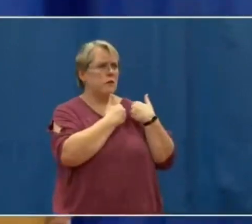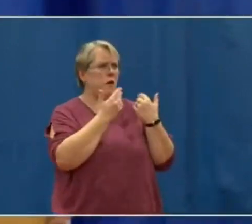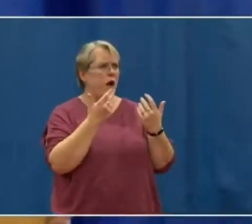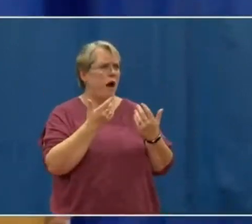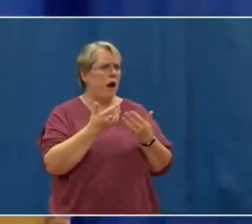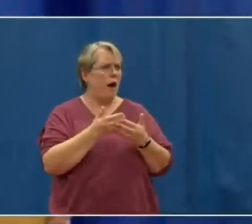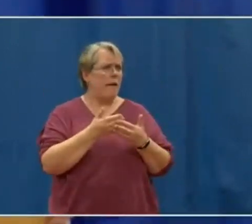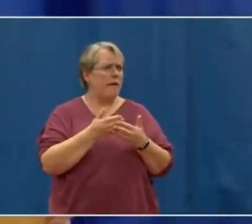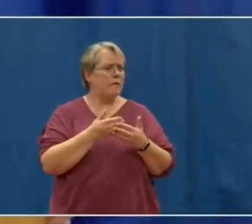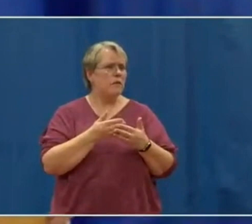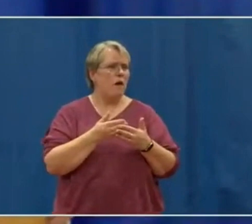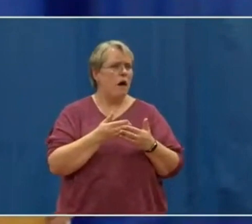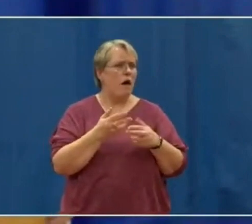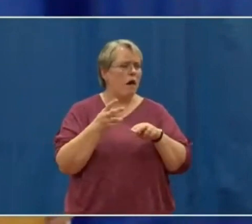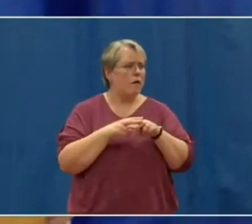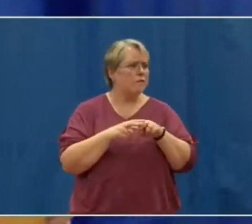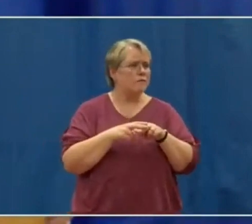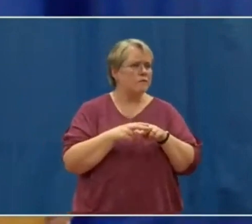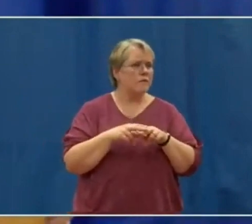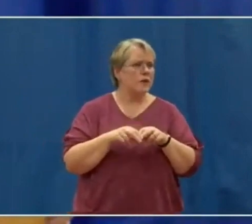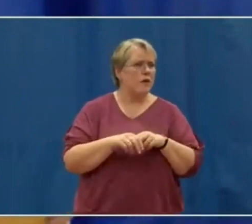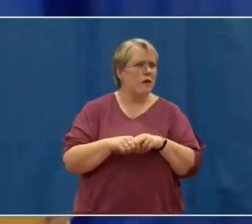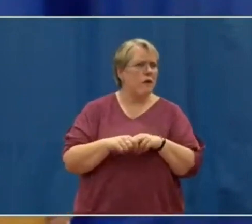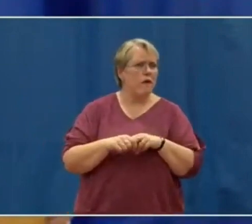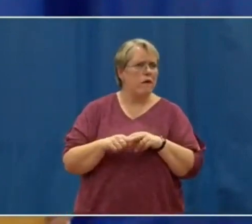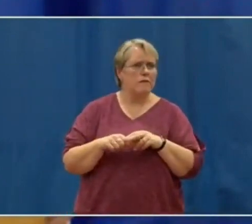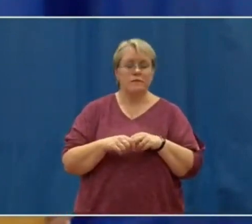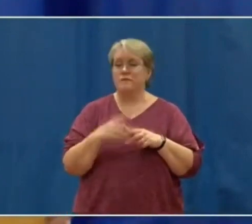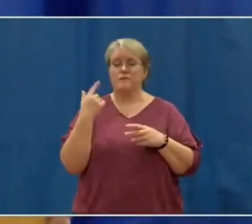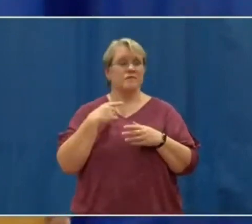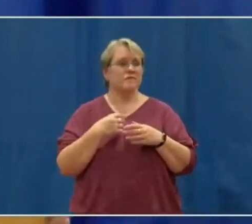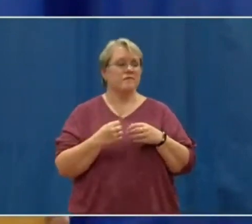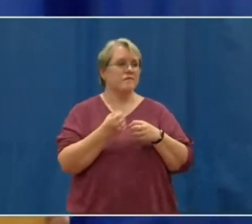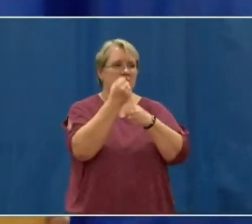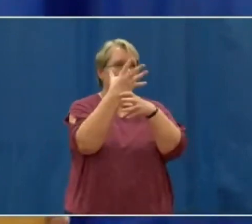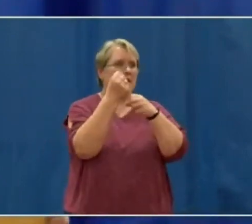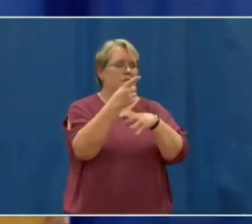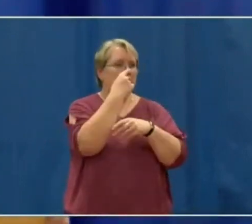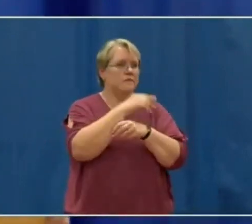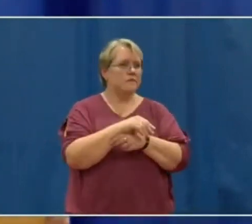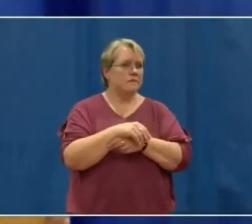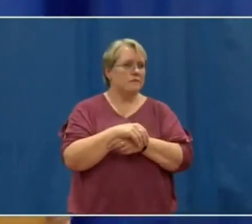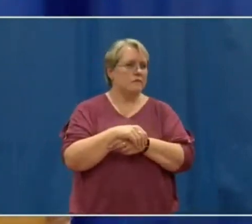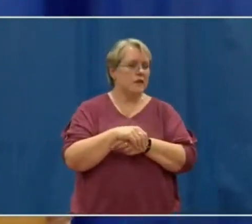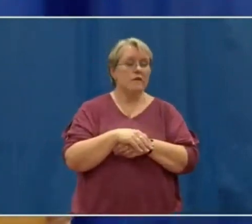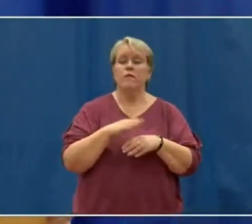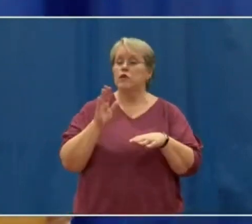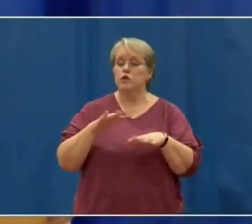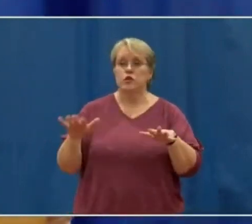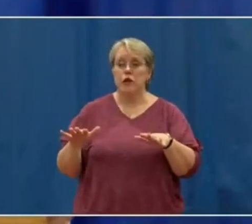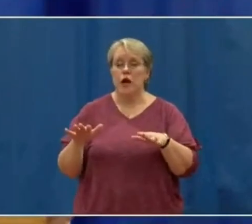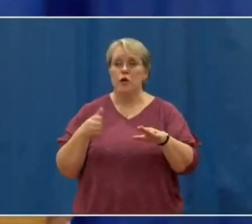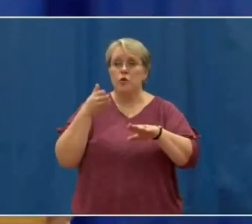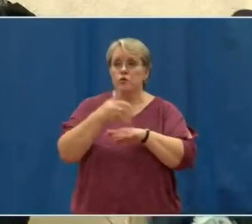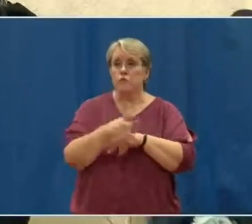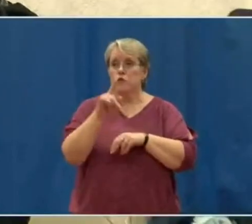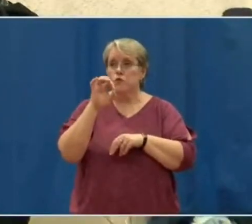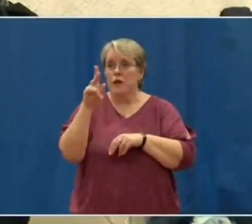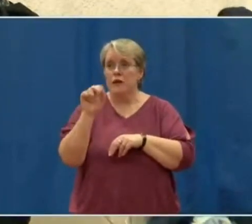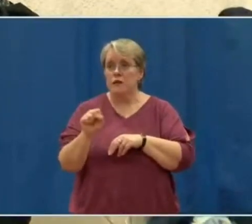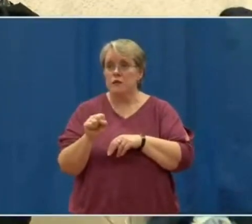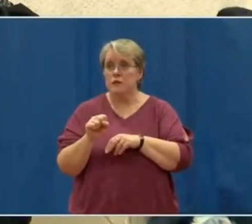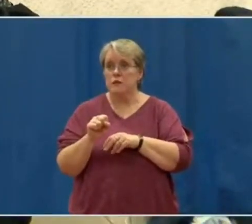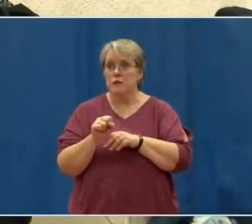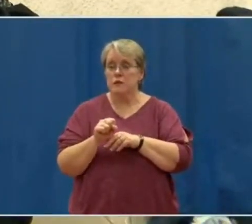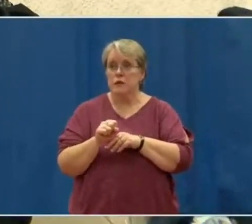What am I talking about? If a child goes, pardon. All right. If a child goes over the tracks